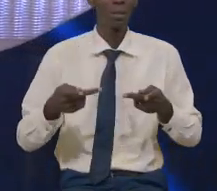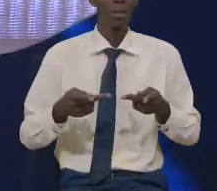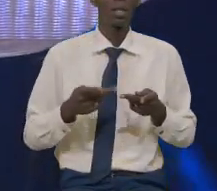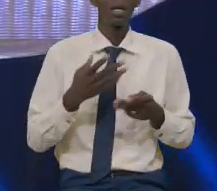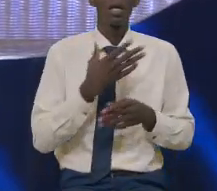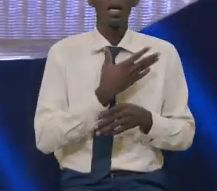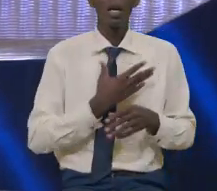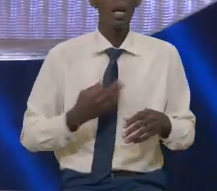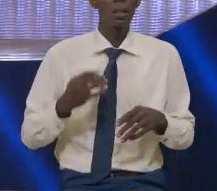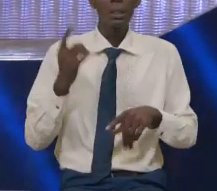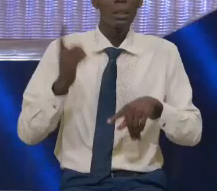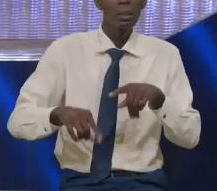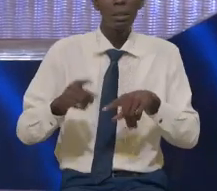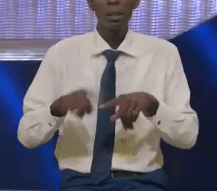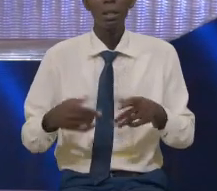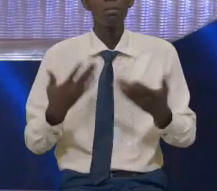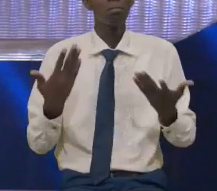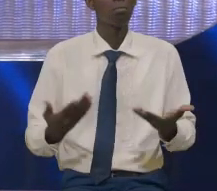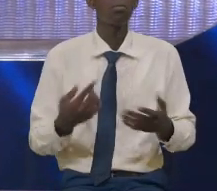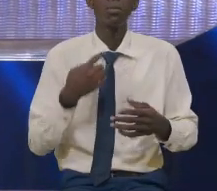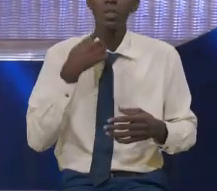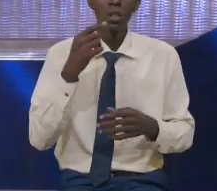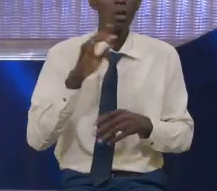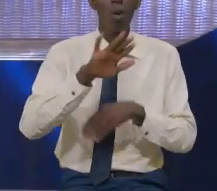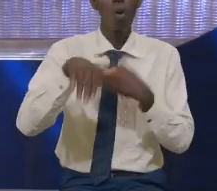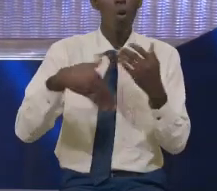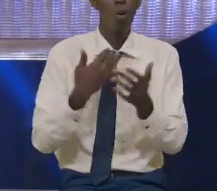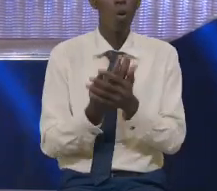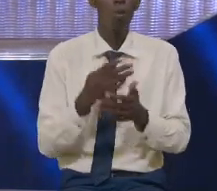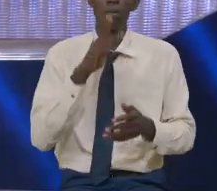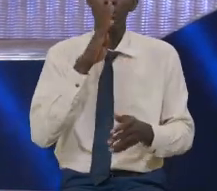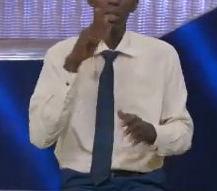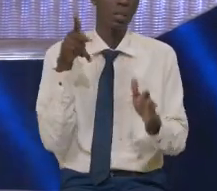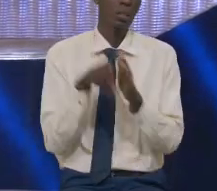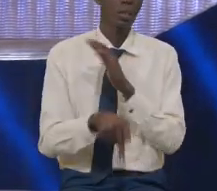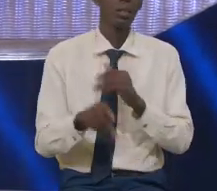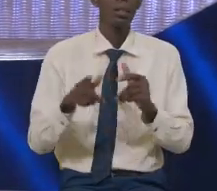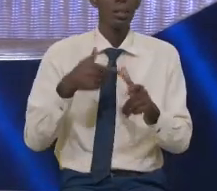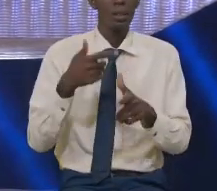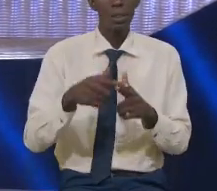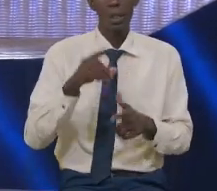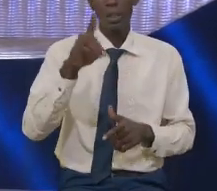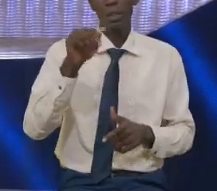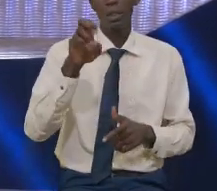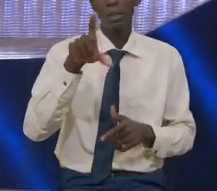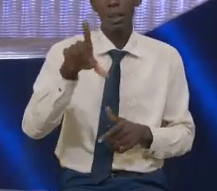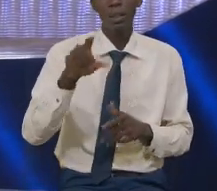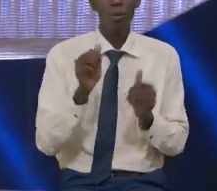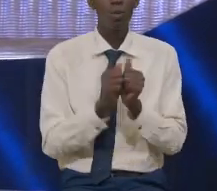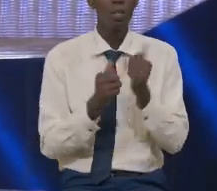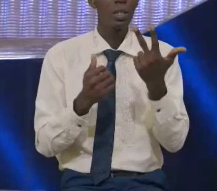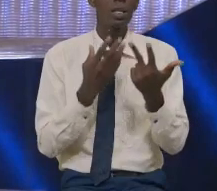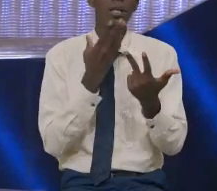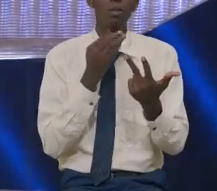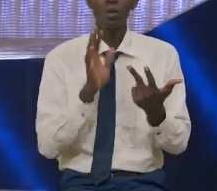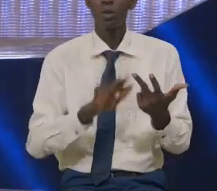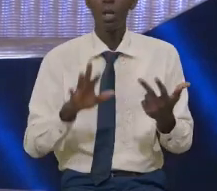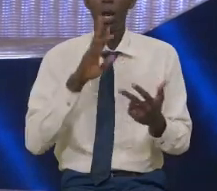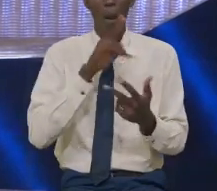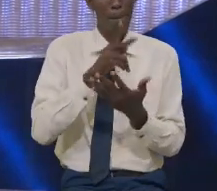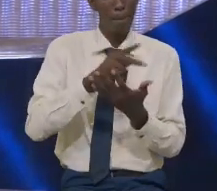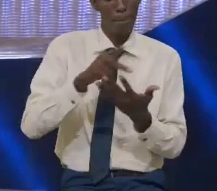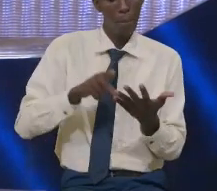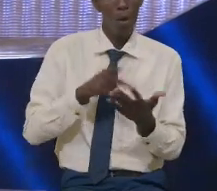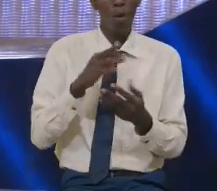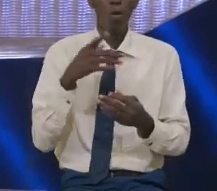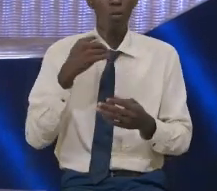He commanded they shall all be killed. And Daniel, Shadrach, Meshach, and Abednego, they were part of the